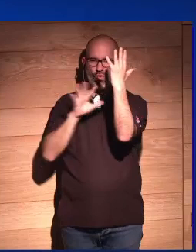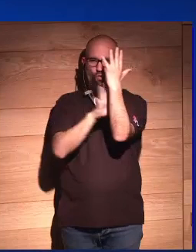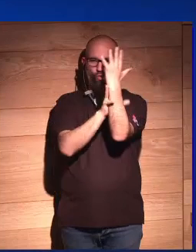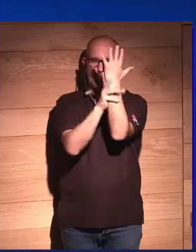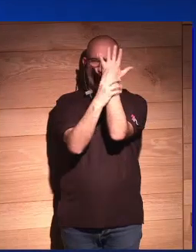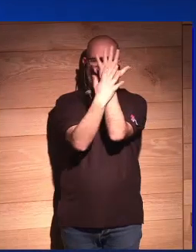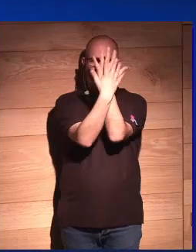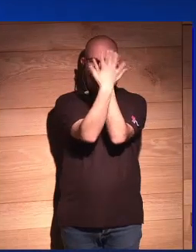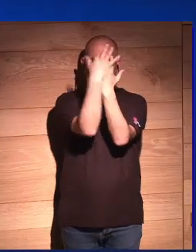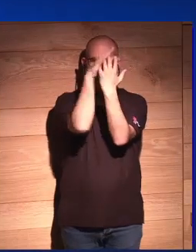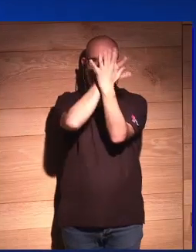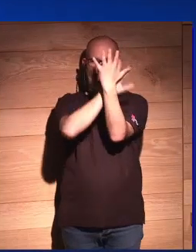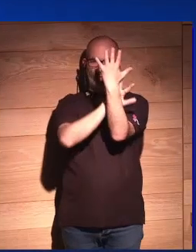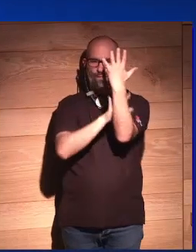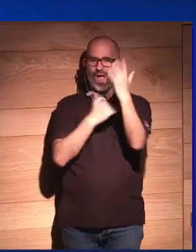that.